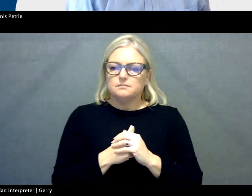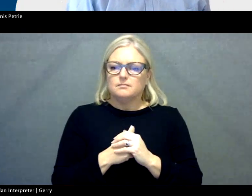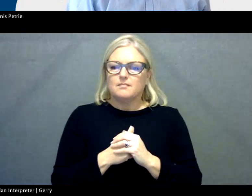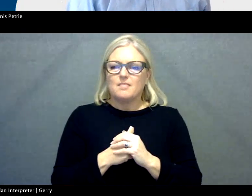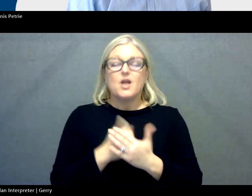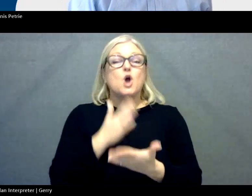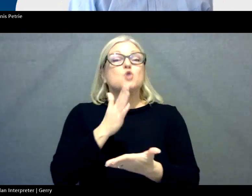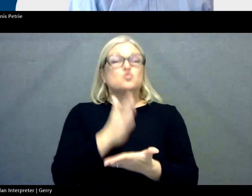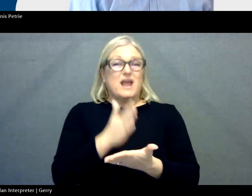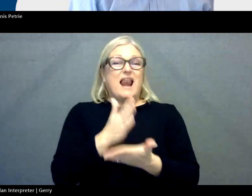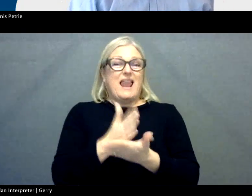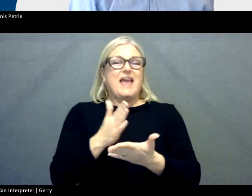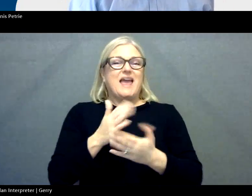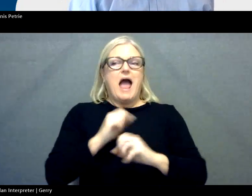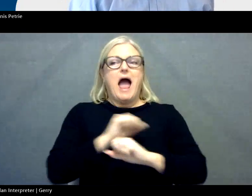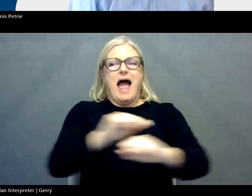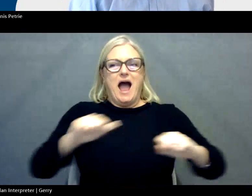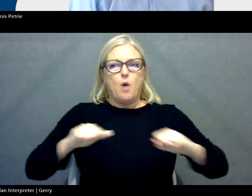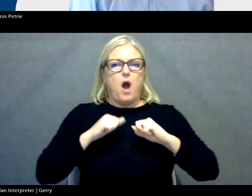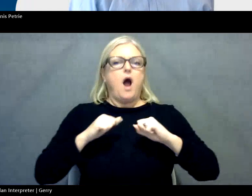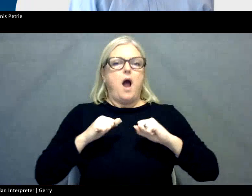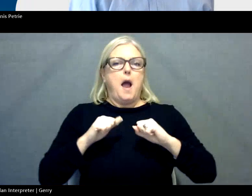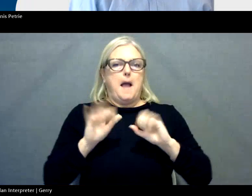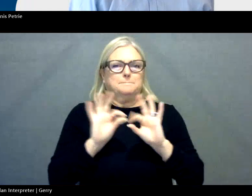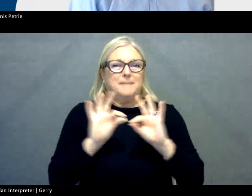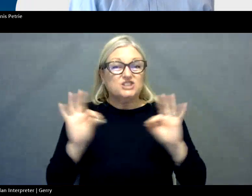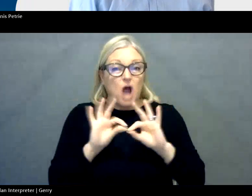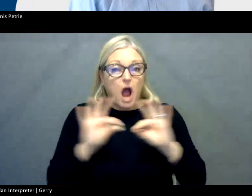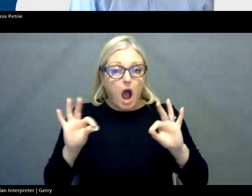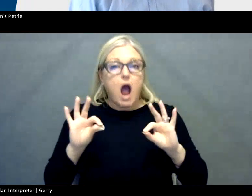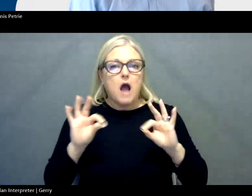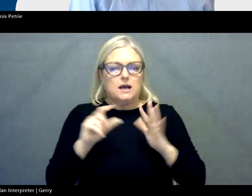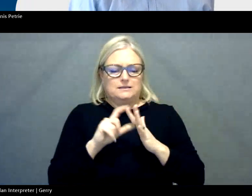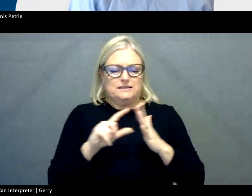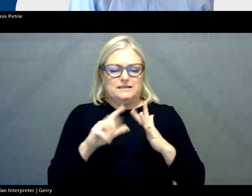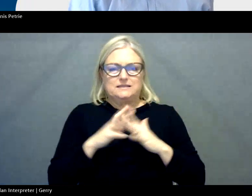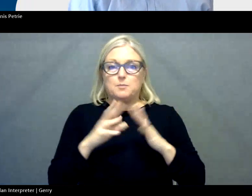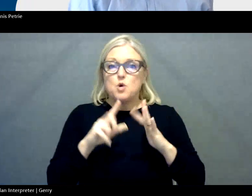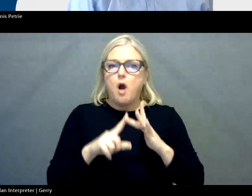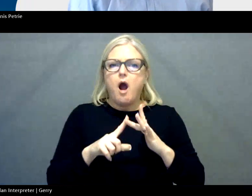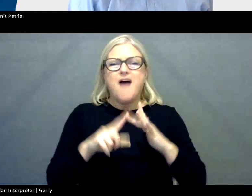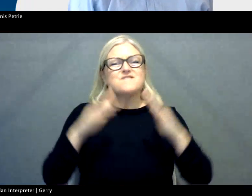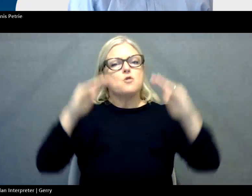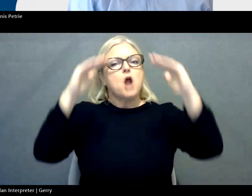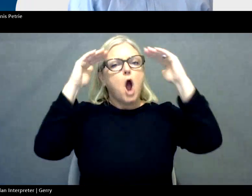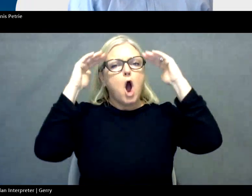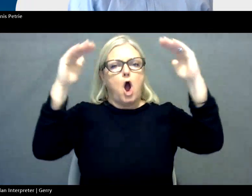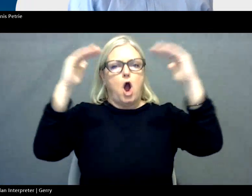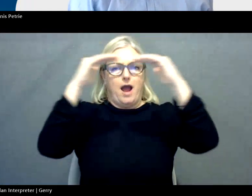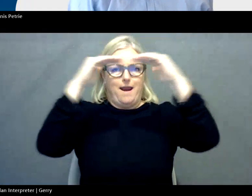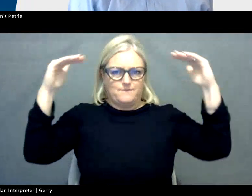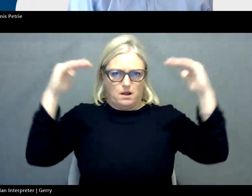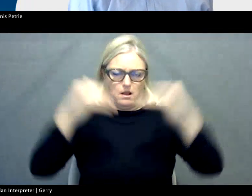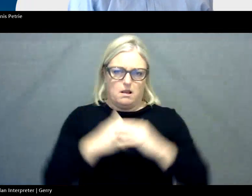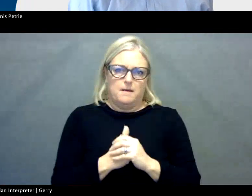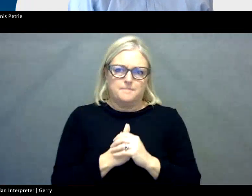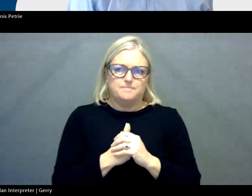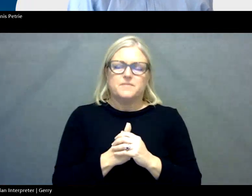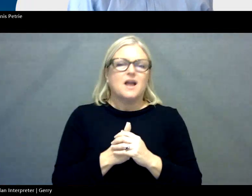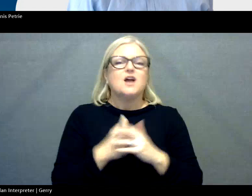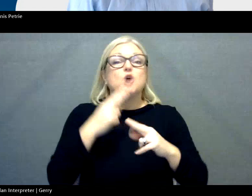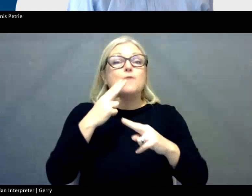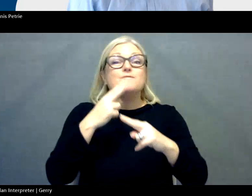level measure of well-being. And so it may be something that then highlights the need to dive into